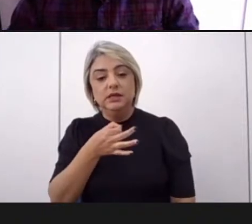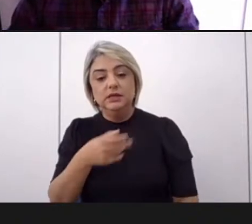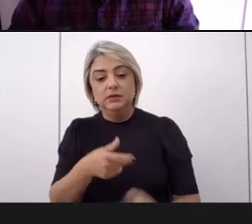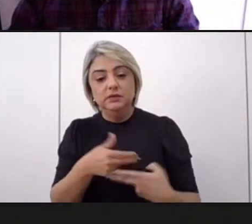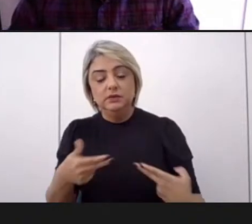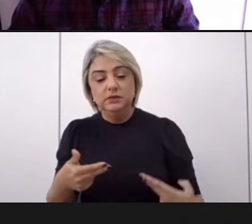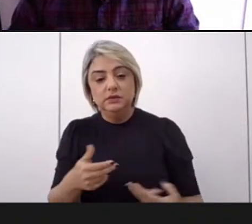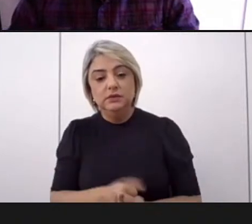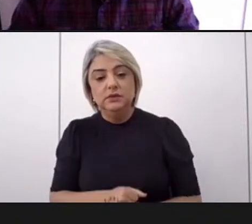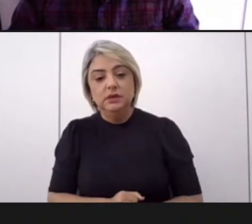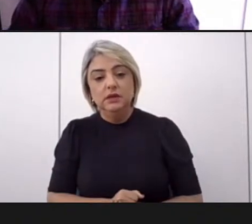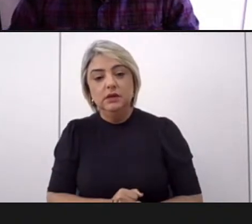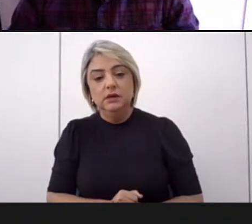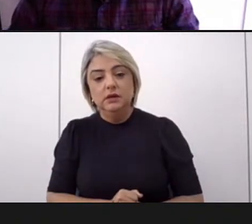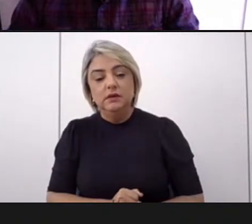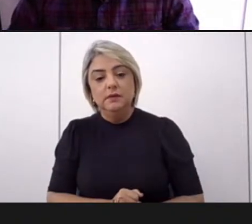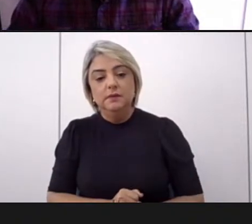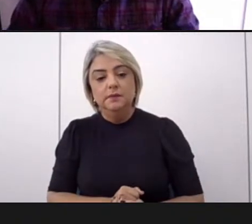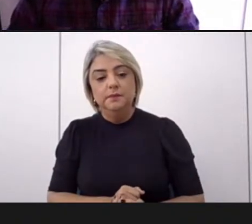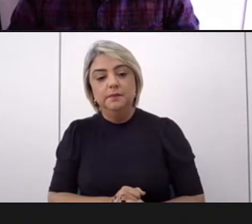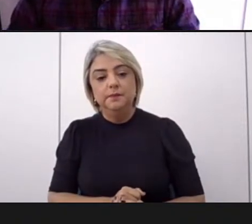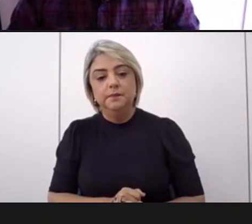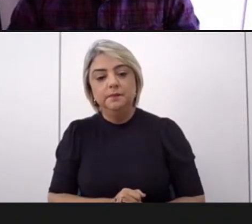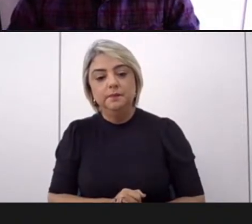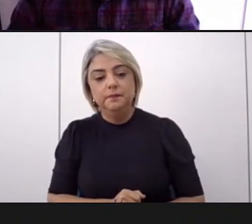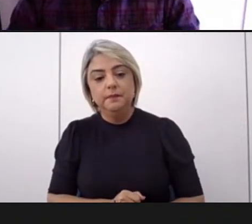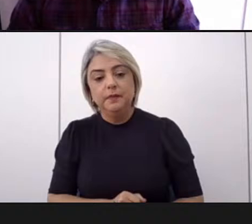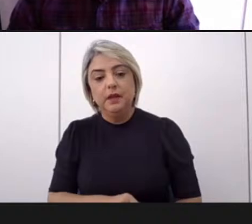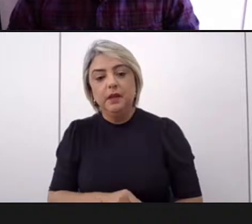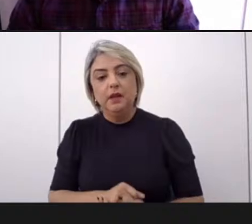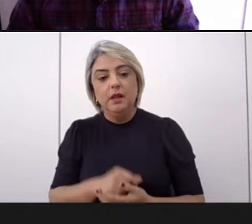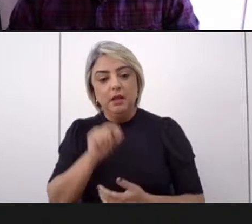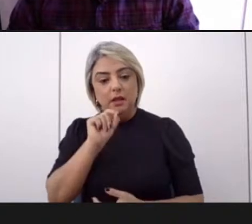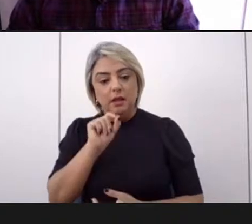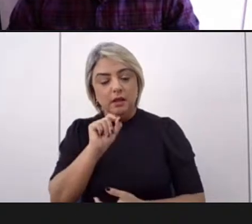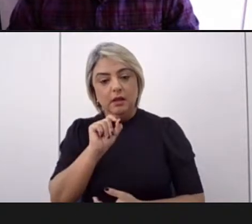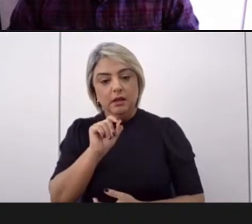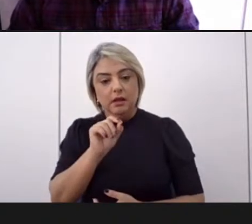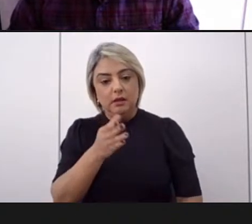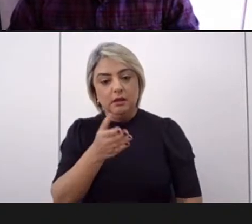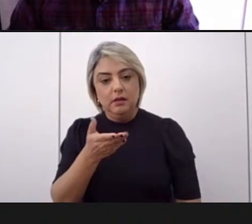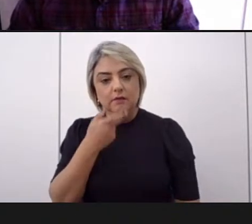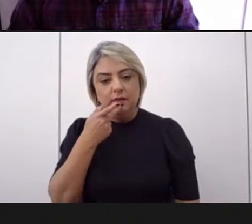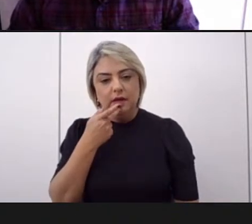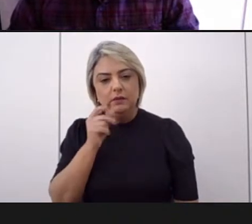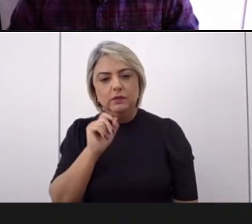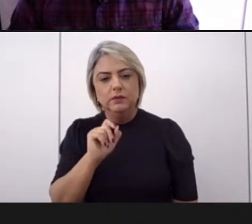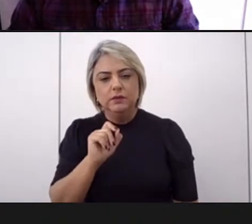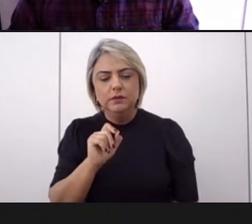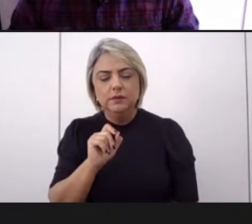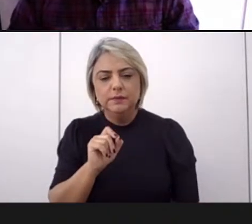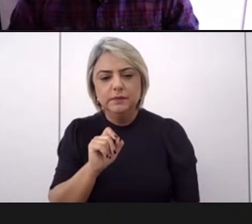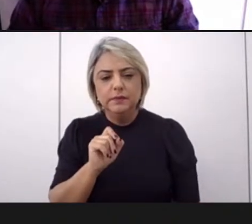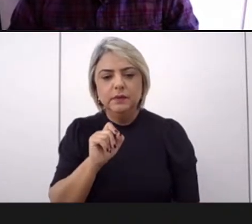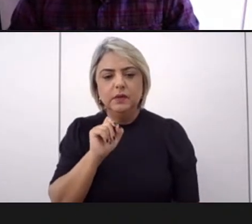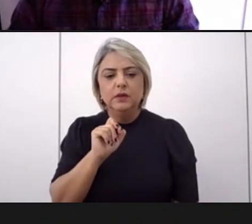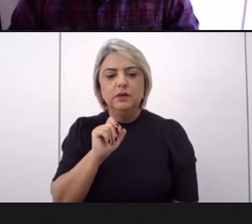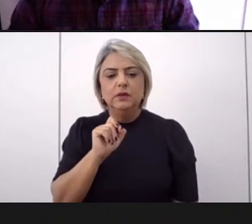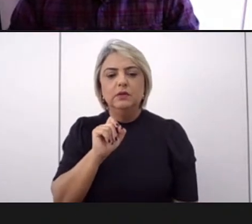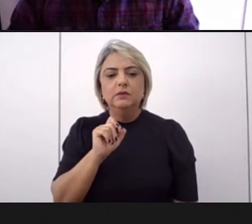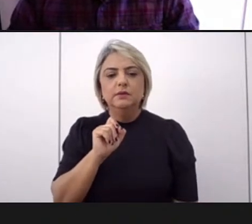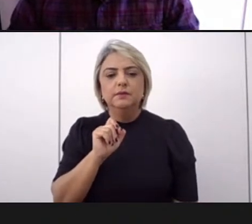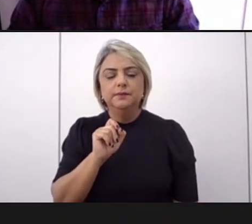is relating to what you say, Osmany, on the question of interdisciplinarity and the difficulty